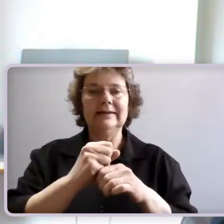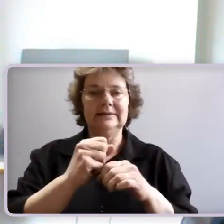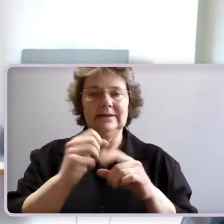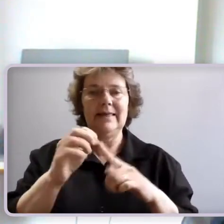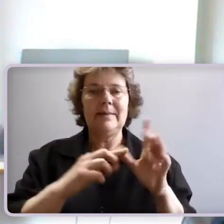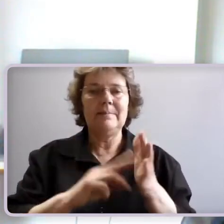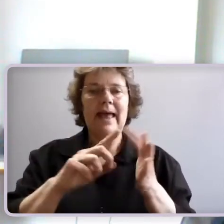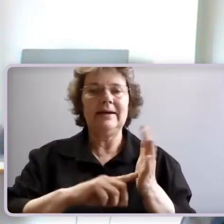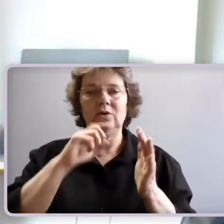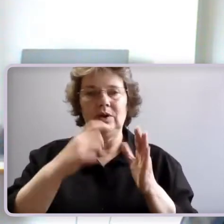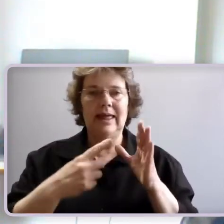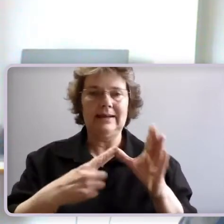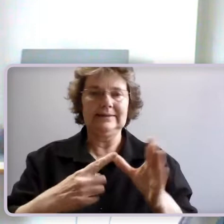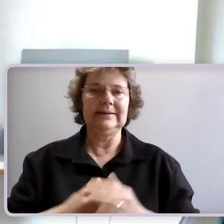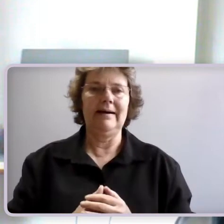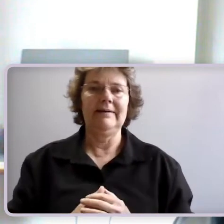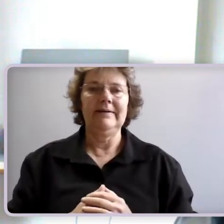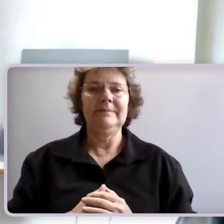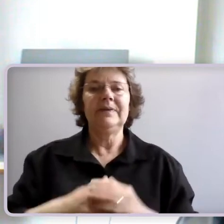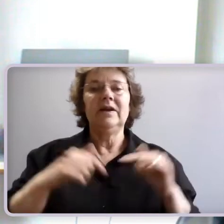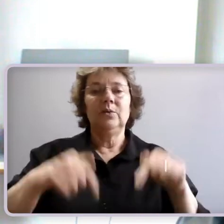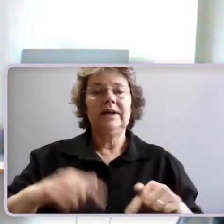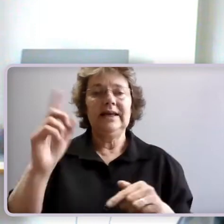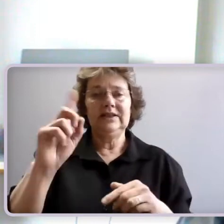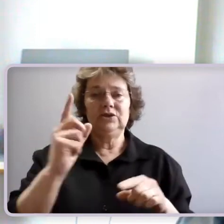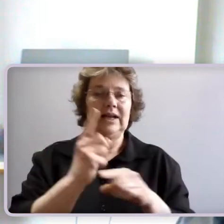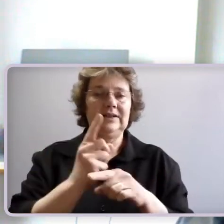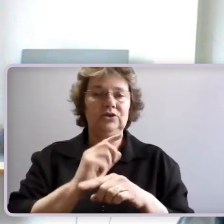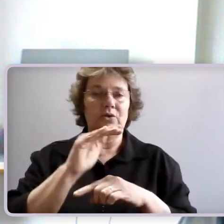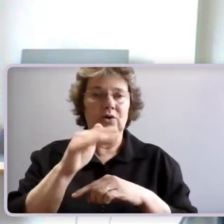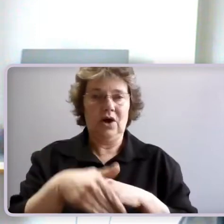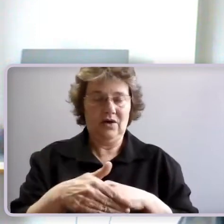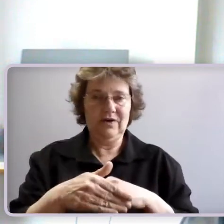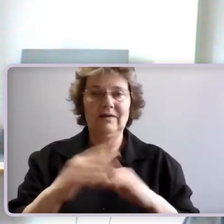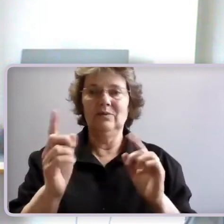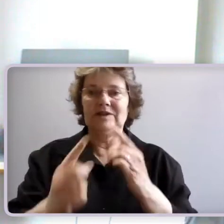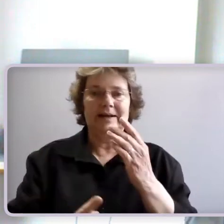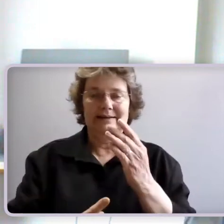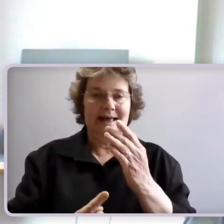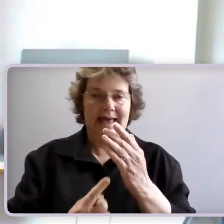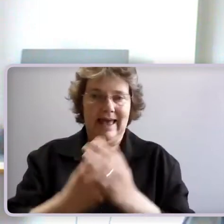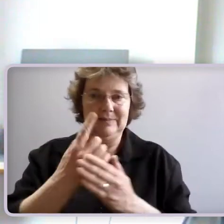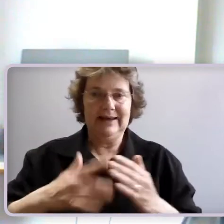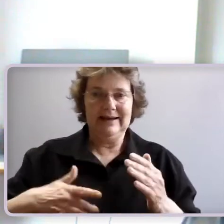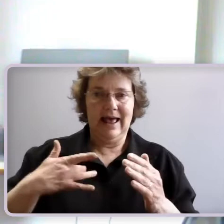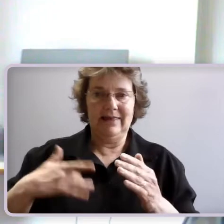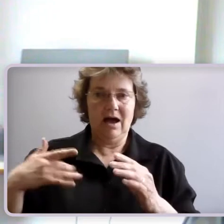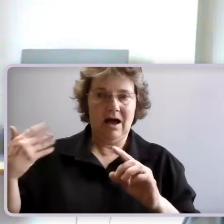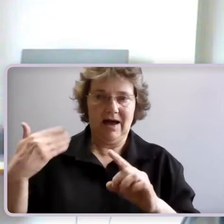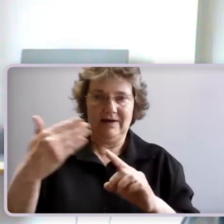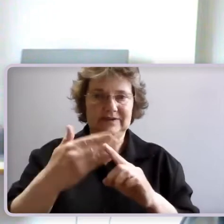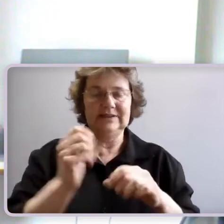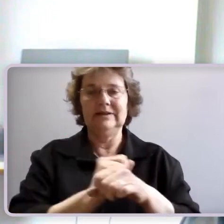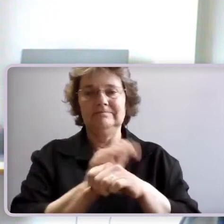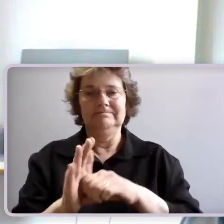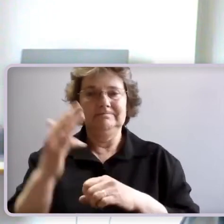We're here today to talk about the thing that's been dominating our lives for the past 3 years. When COVID-19 arrived on Australian shores in 2019,